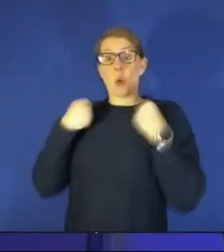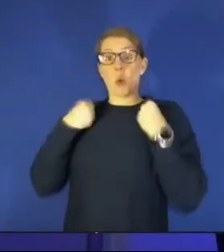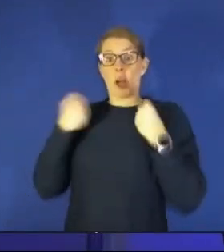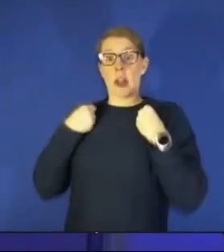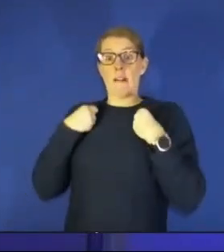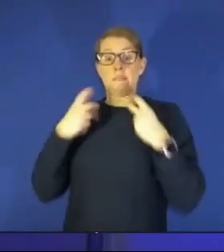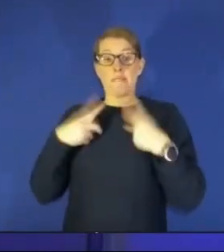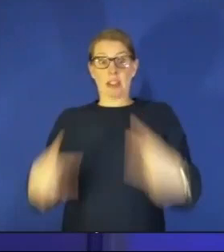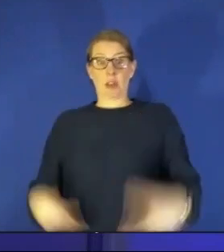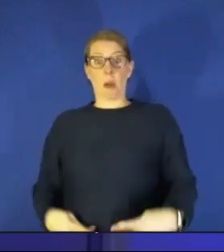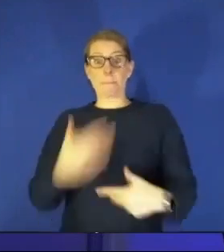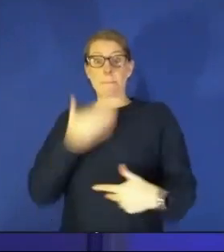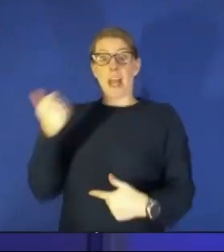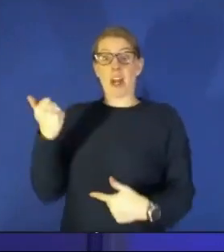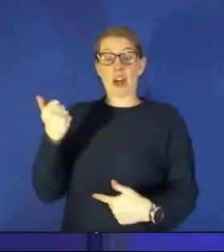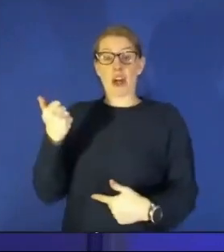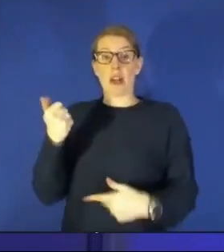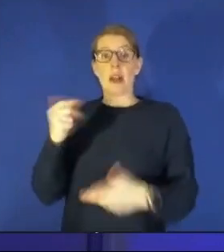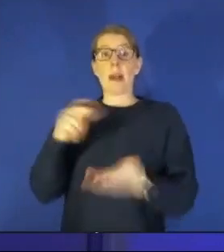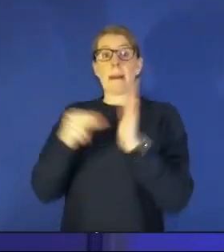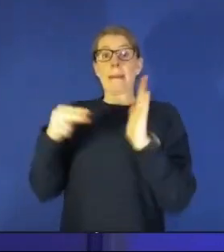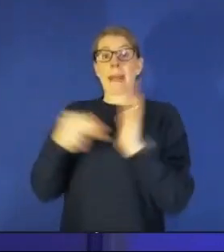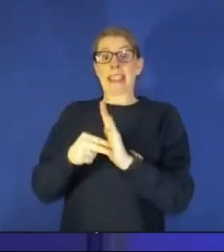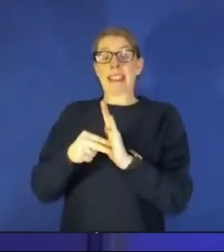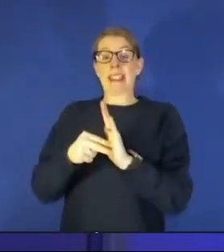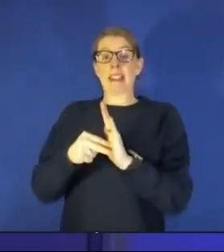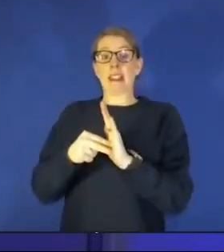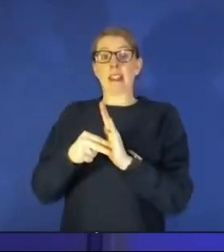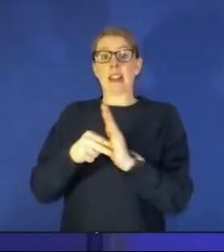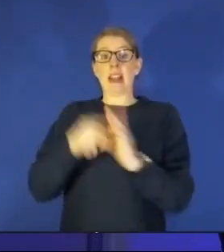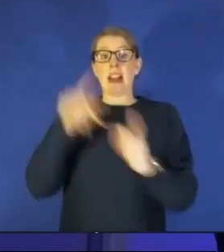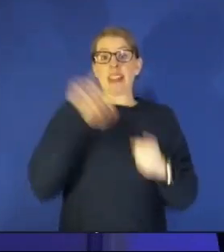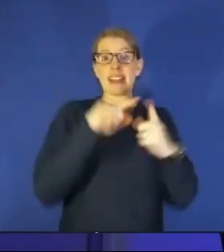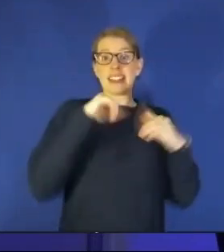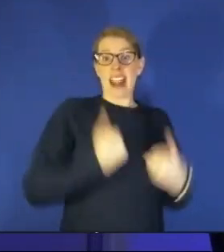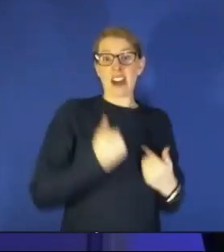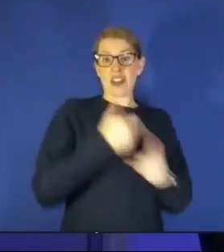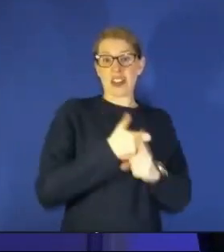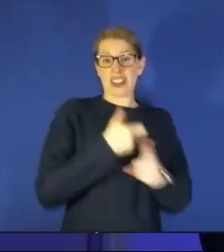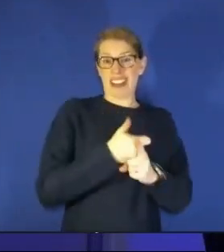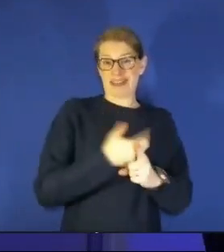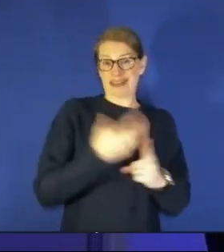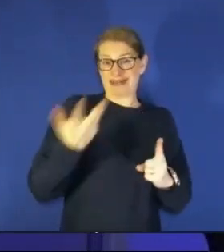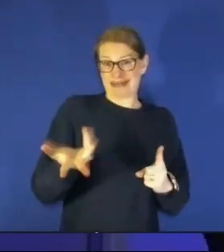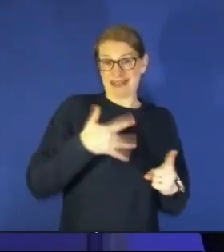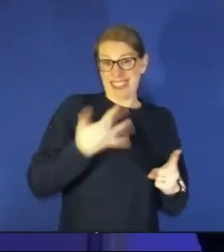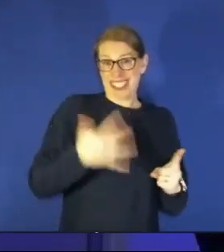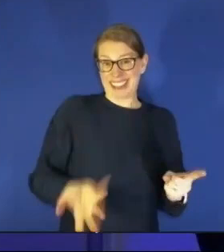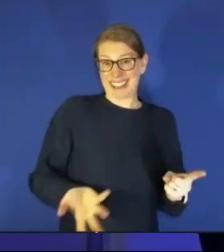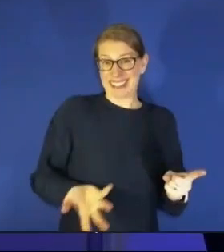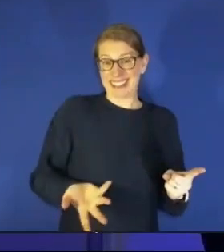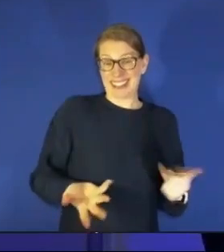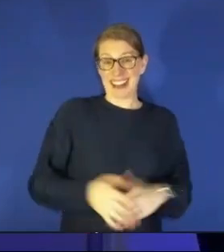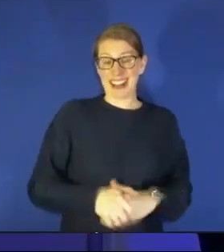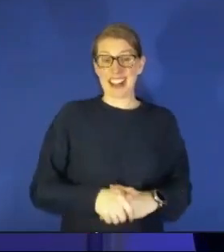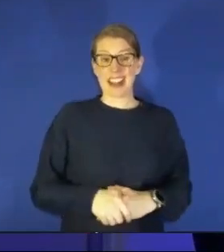condition you're in, the less tired you are. I mean, you generate